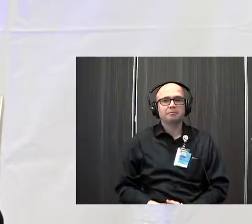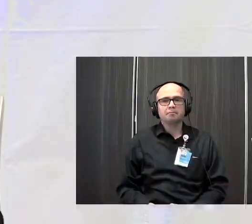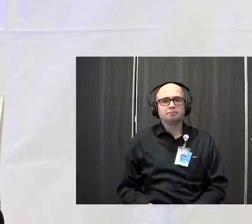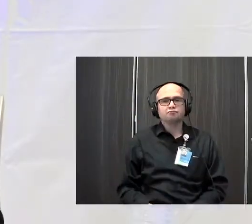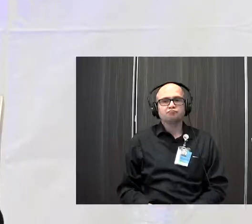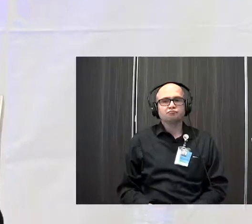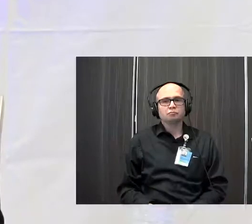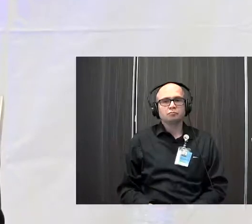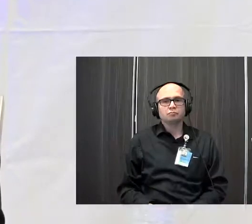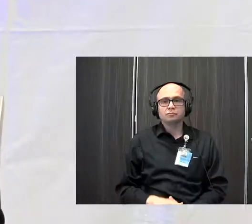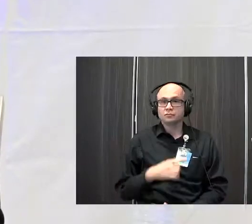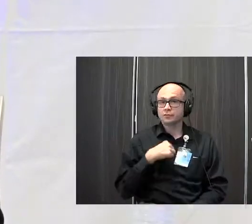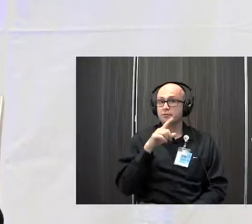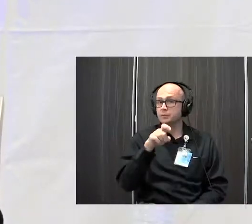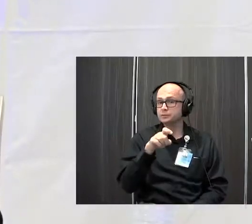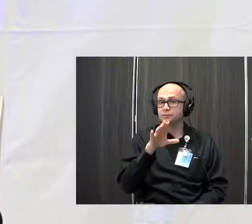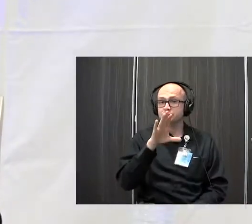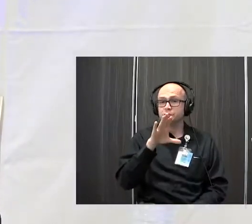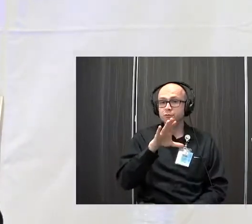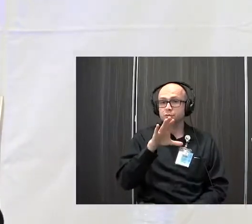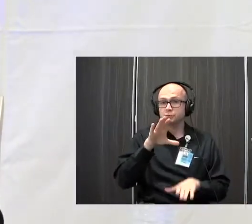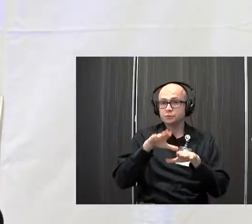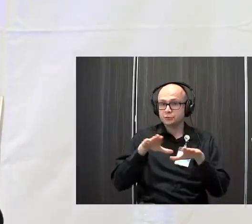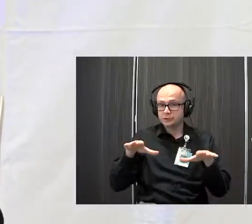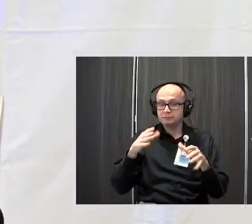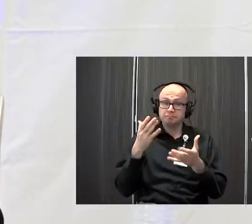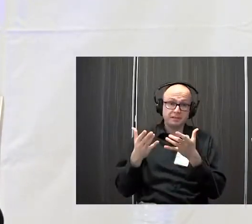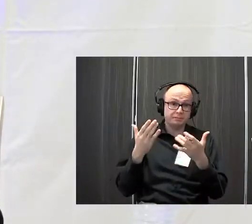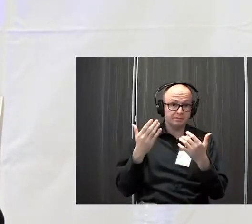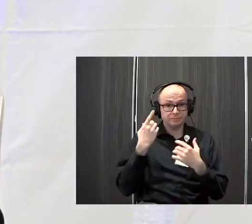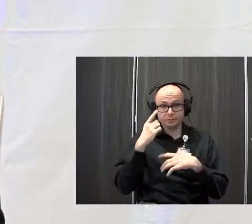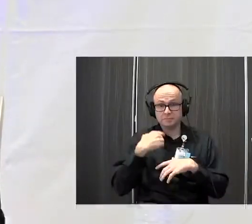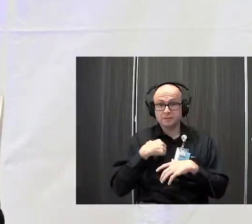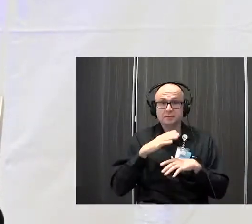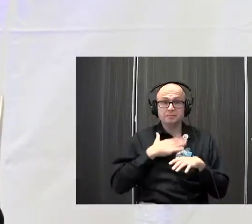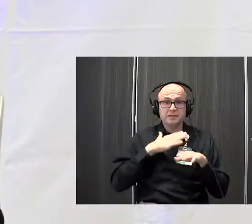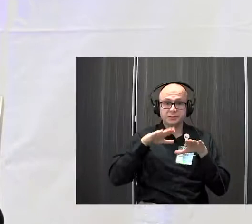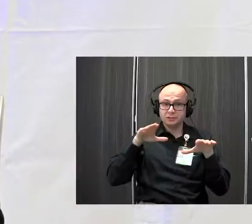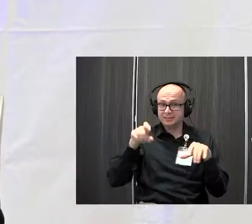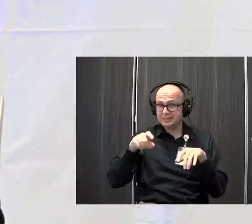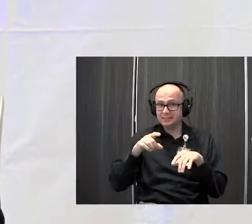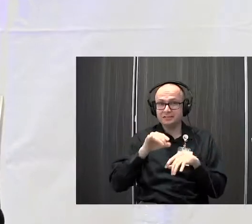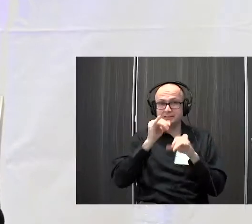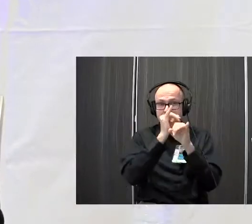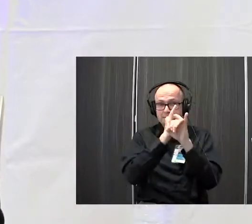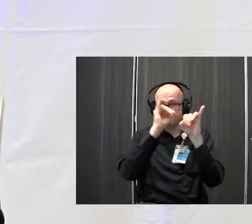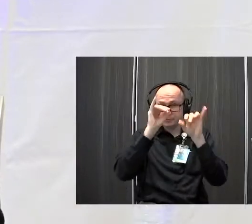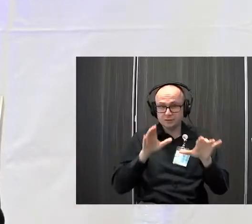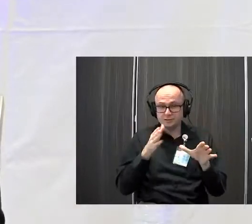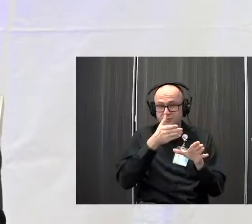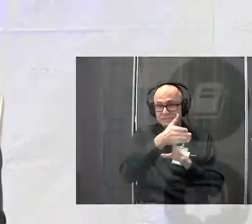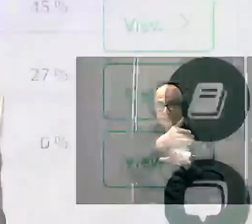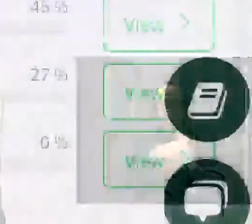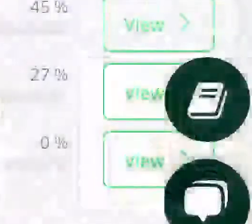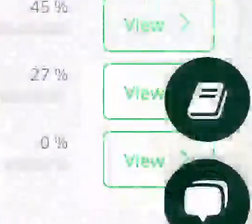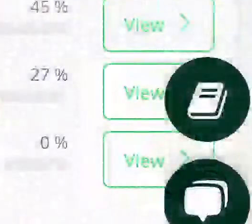So the first question that I have for you is, that I imagine you might have for me is, does my child need an immunologist or an allergist? So